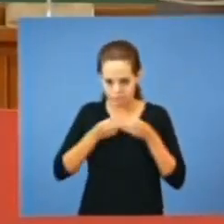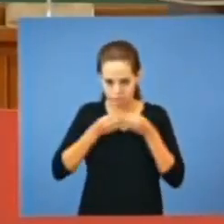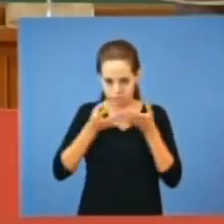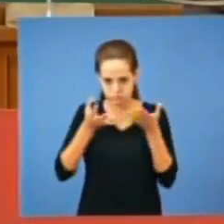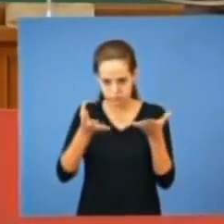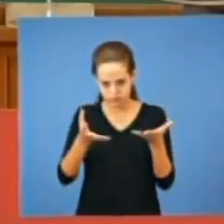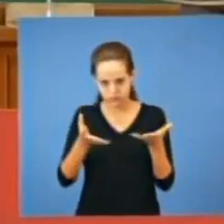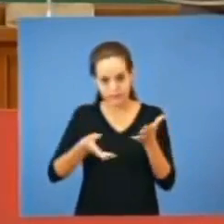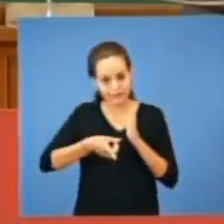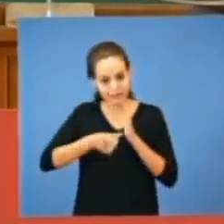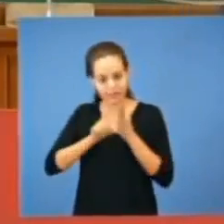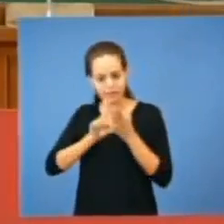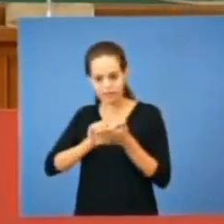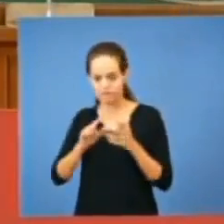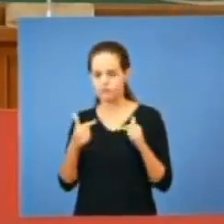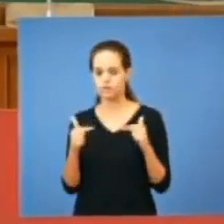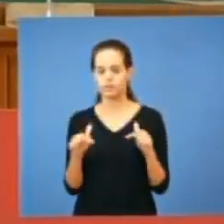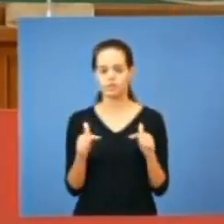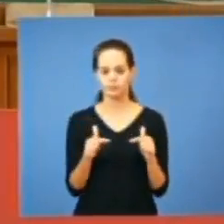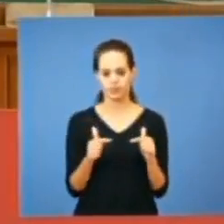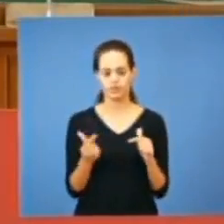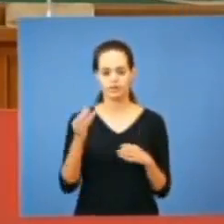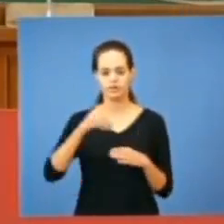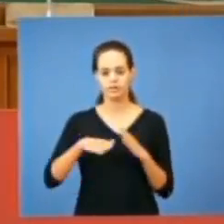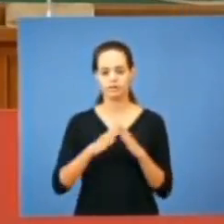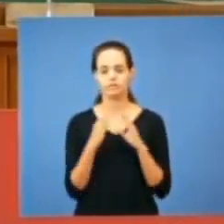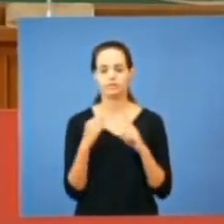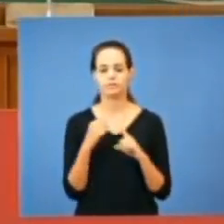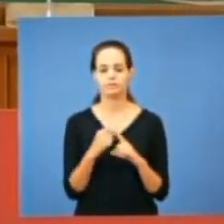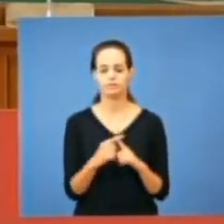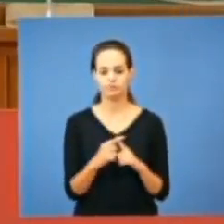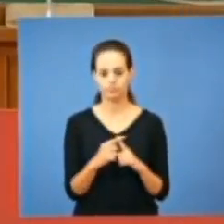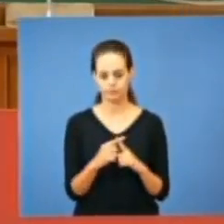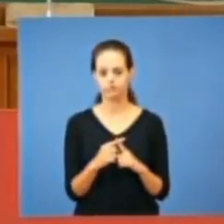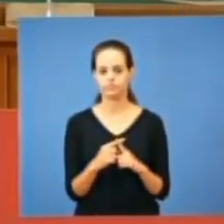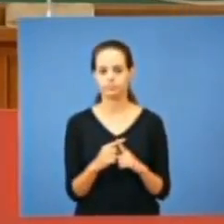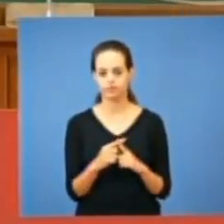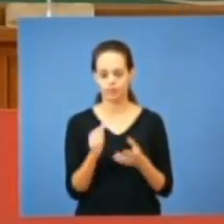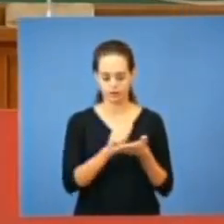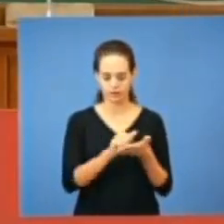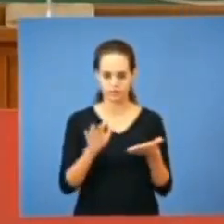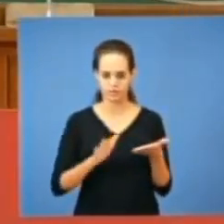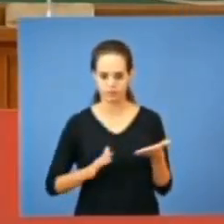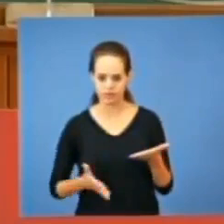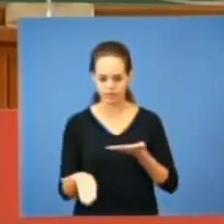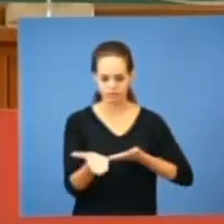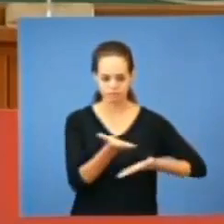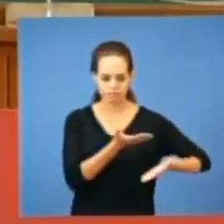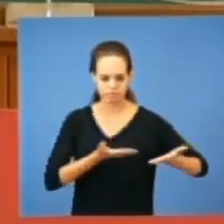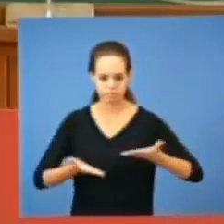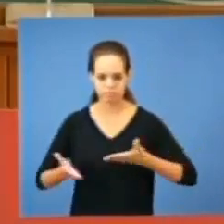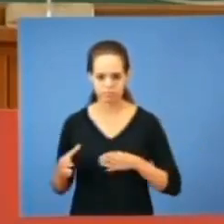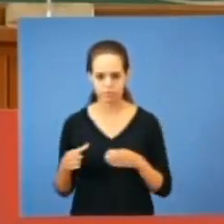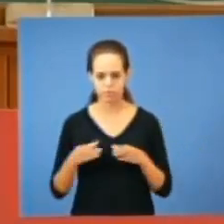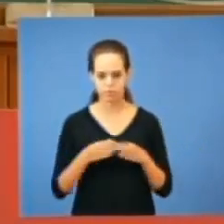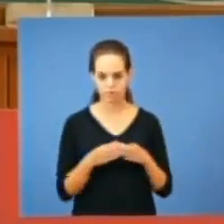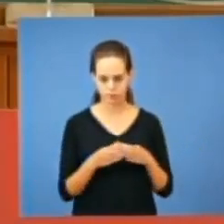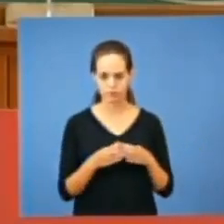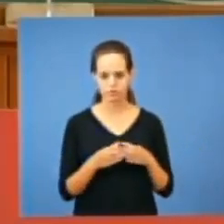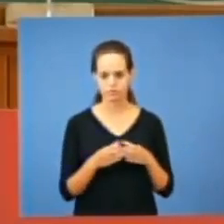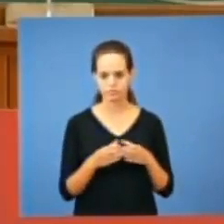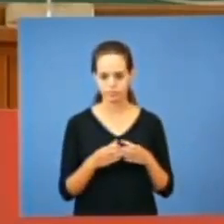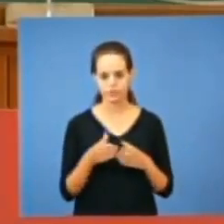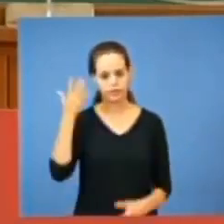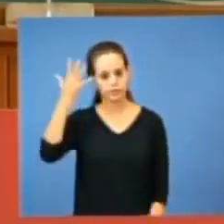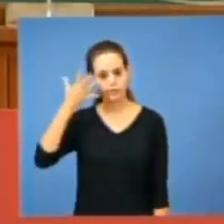begin the study about Revelations, so the brethren can work in their churches through the class